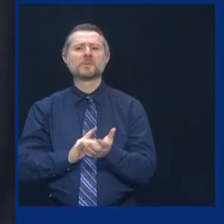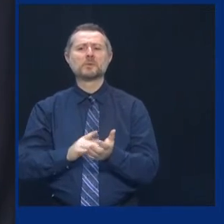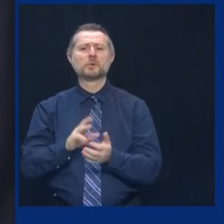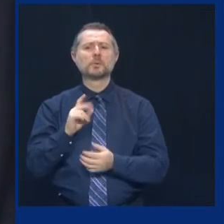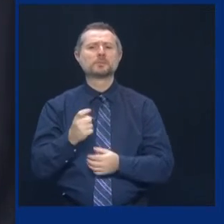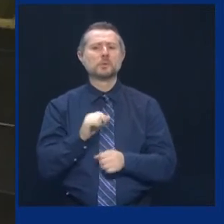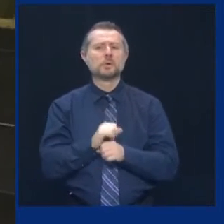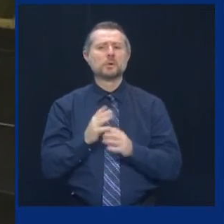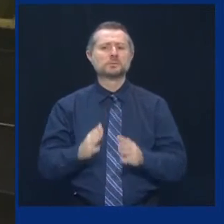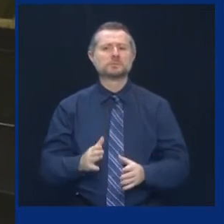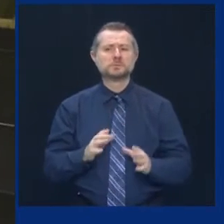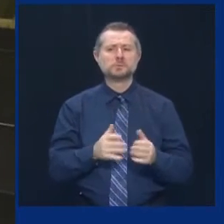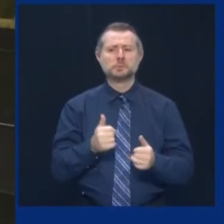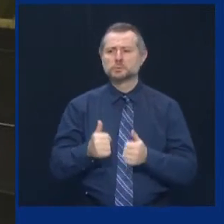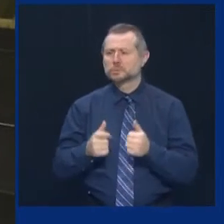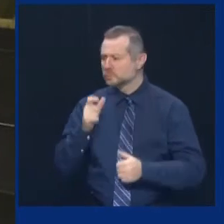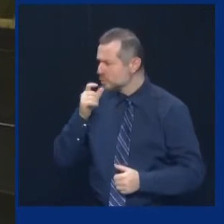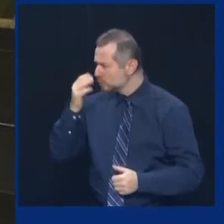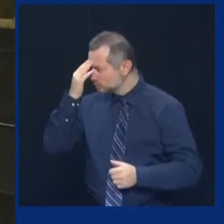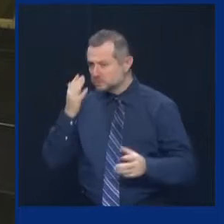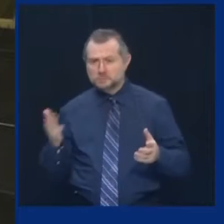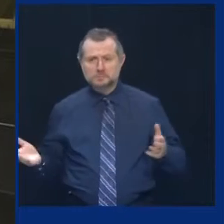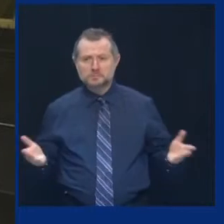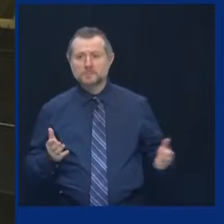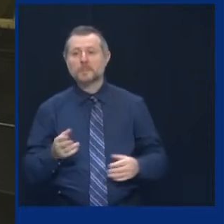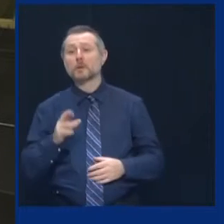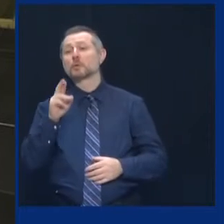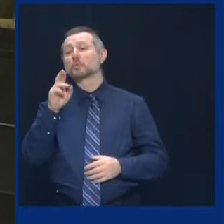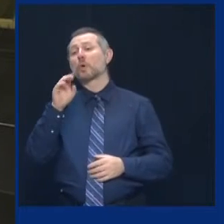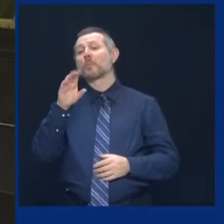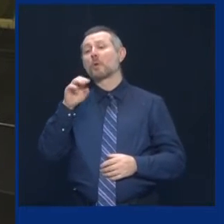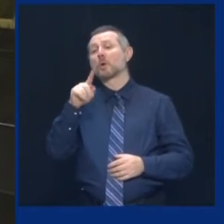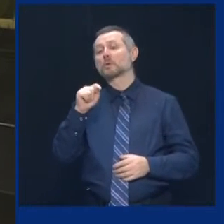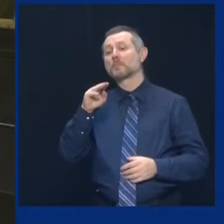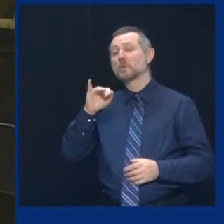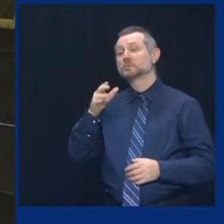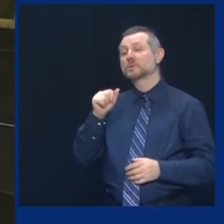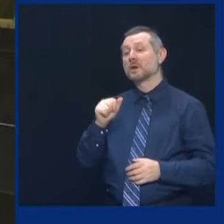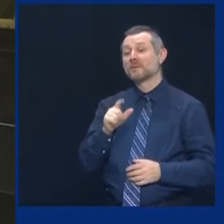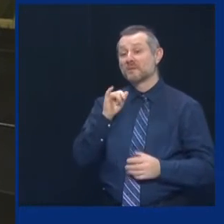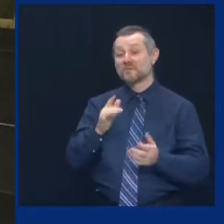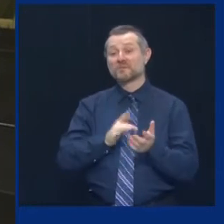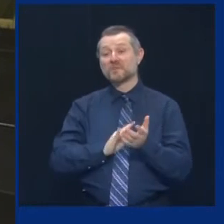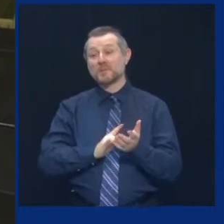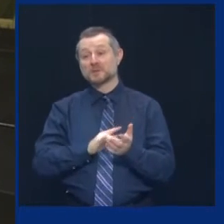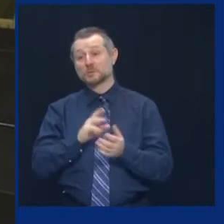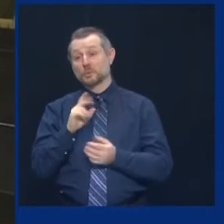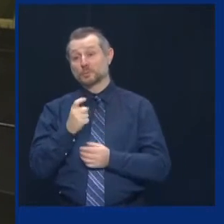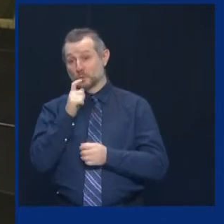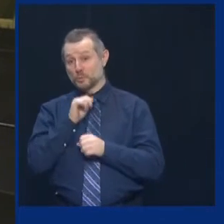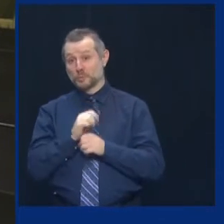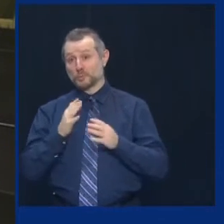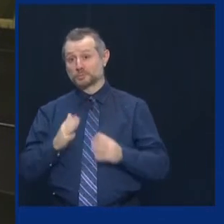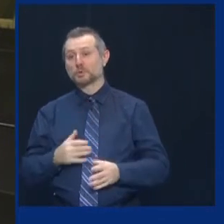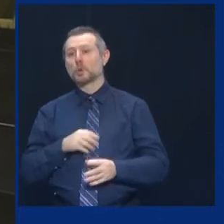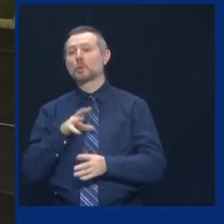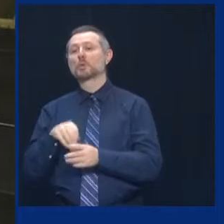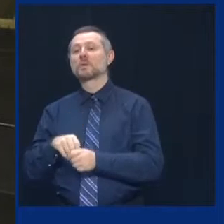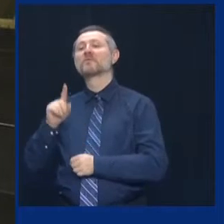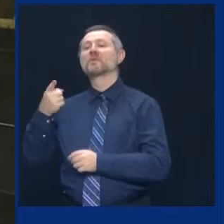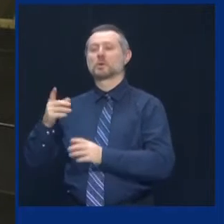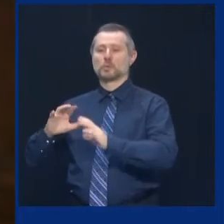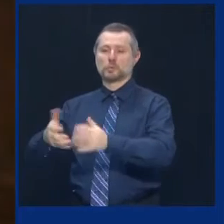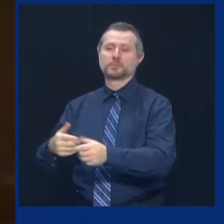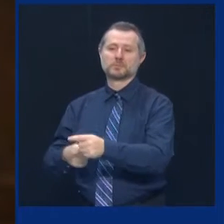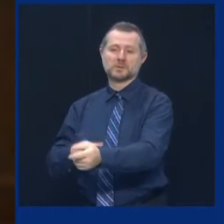Yeah, the pharmacy workers are included in the first group of healthcare workers.